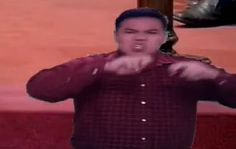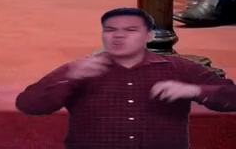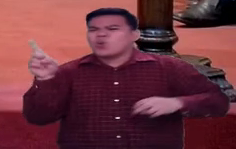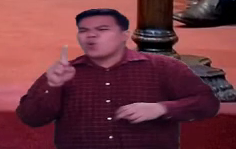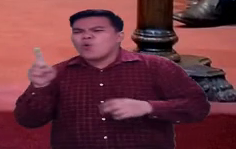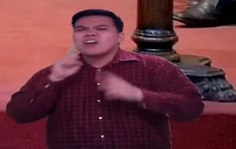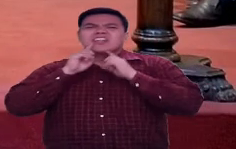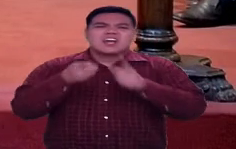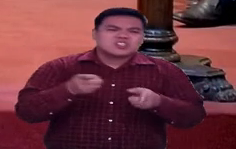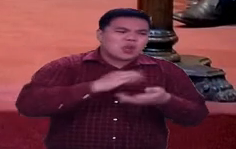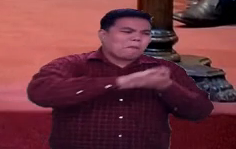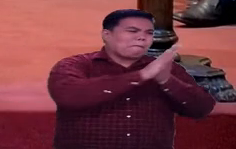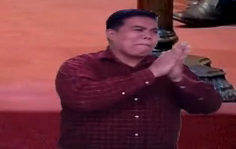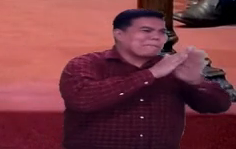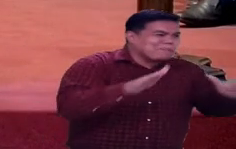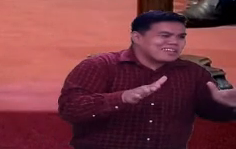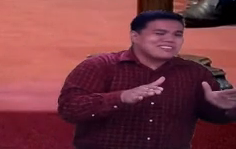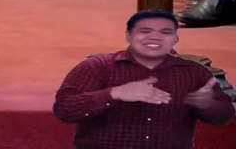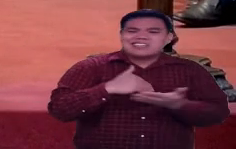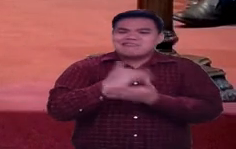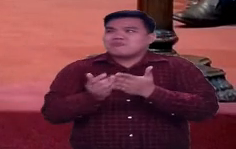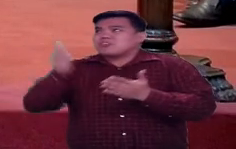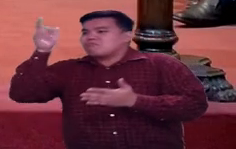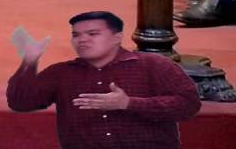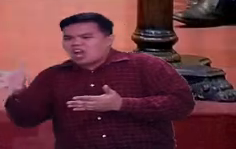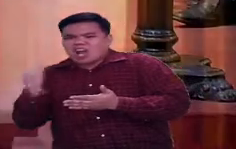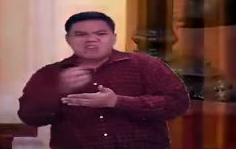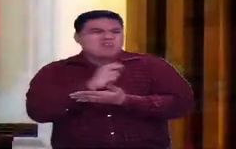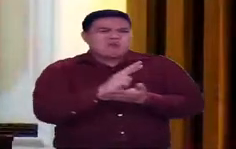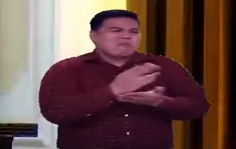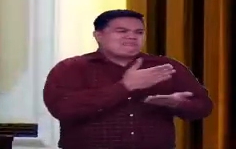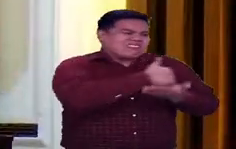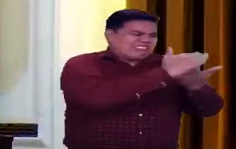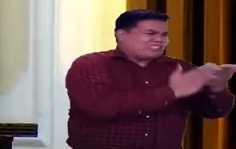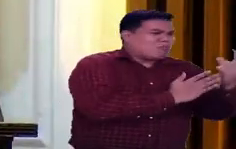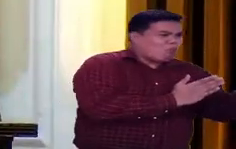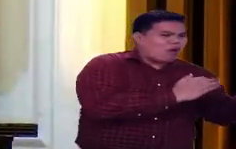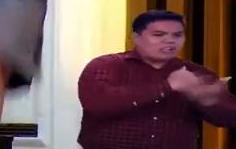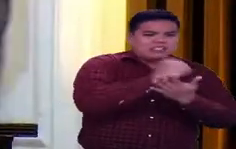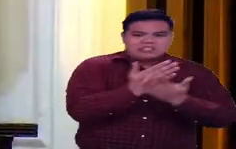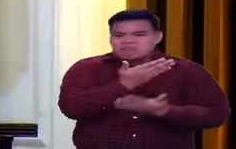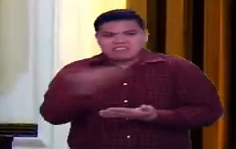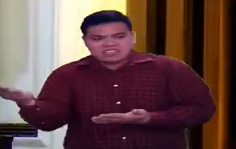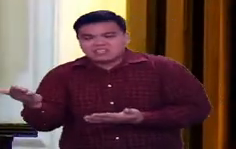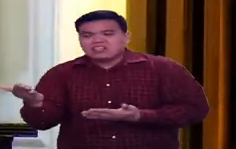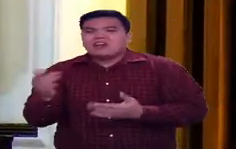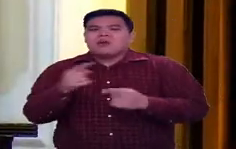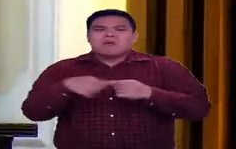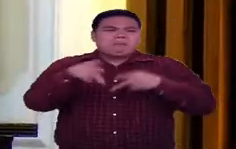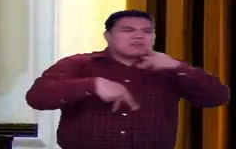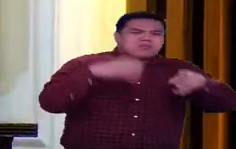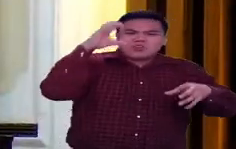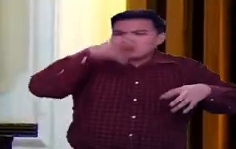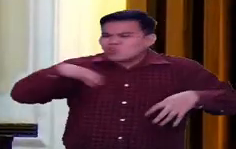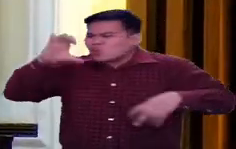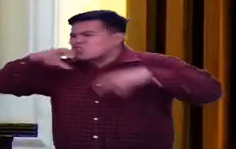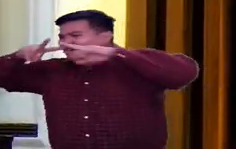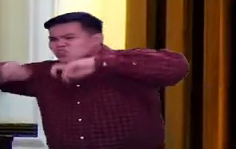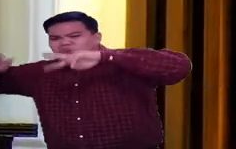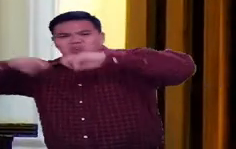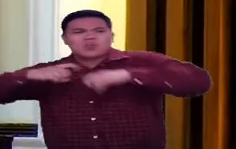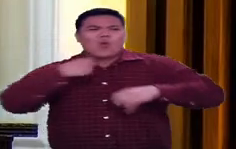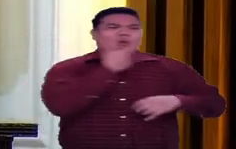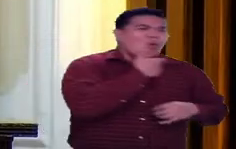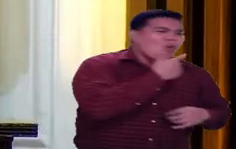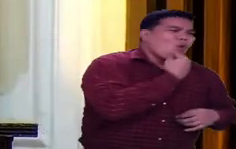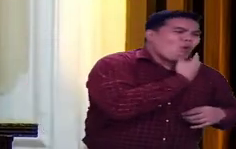concerning peace with some God or someone, something out there. They're looking for ways to have their